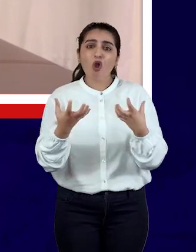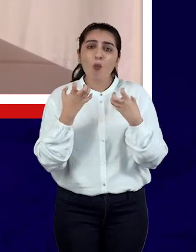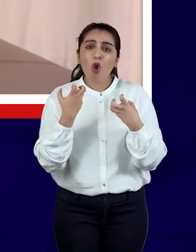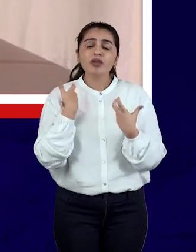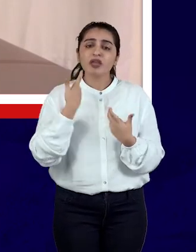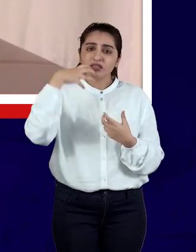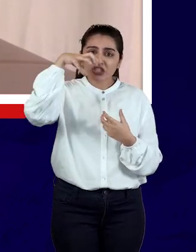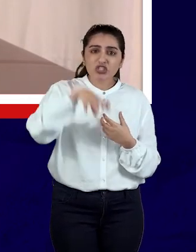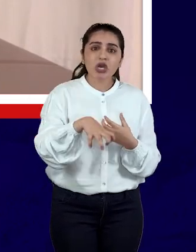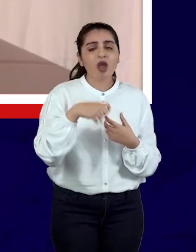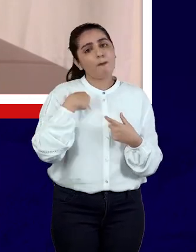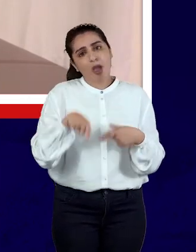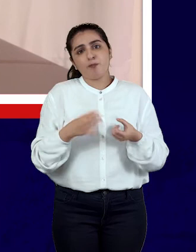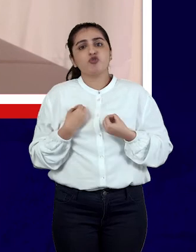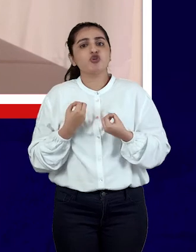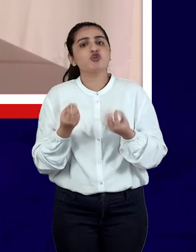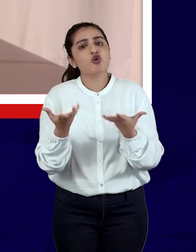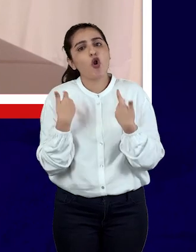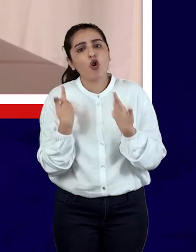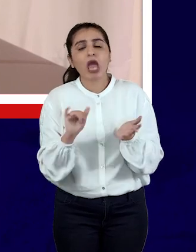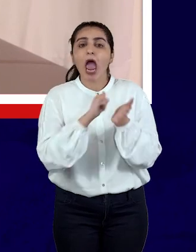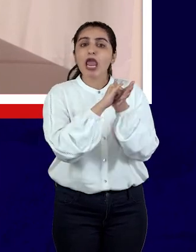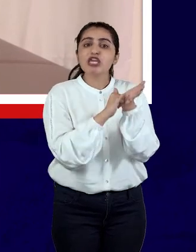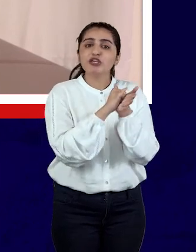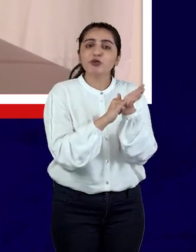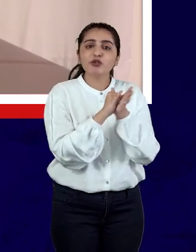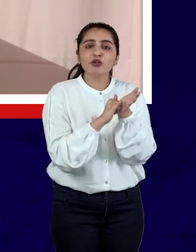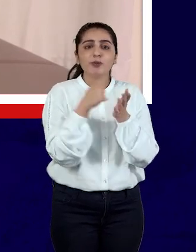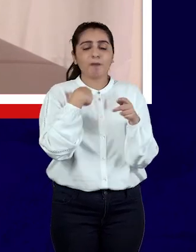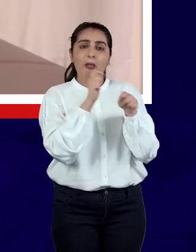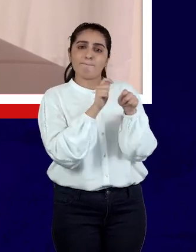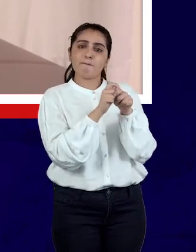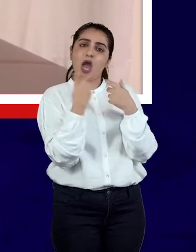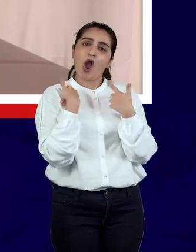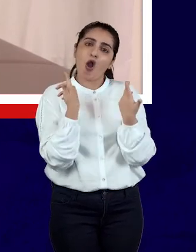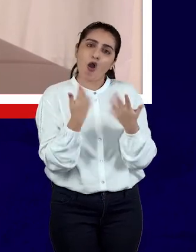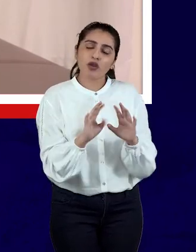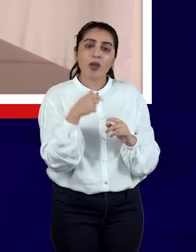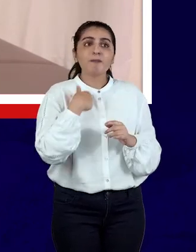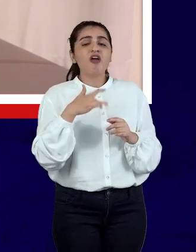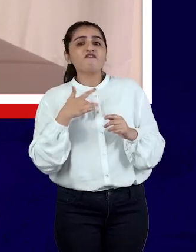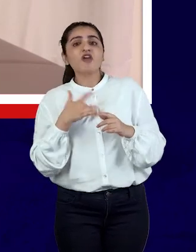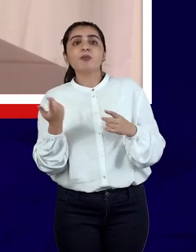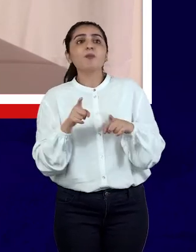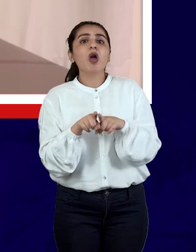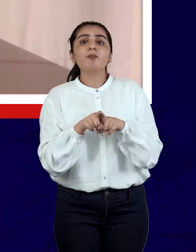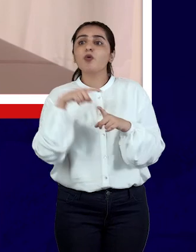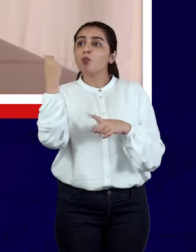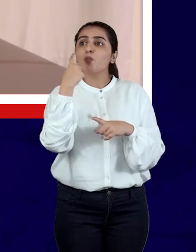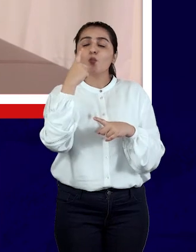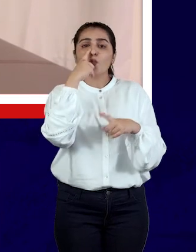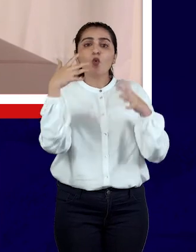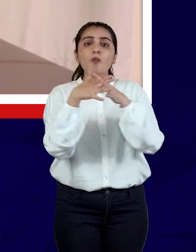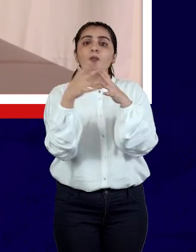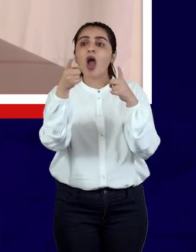I want to set up a program, which I have through a YouTube channel, because I realize that the one thing that all women